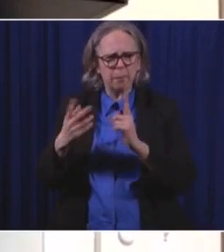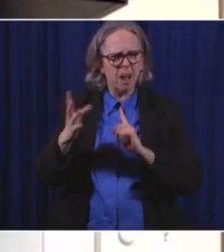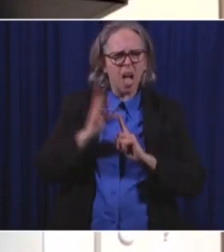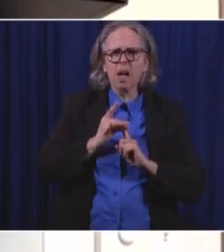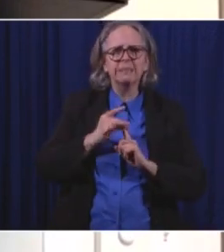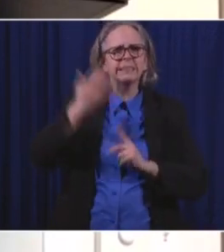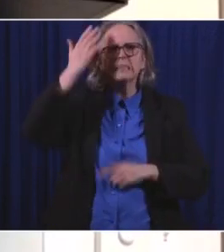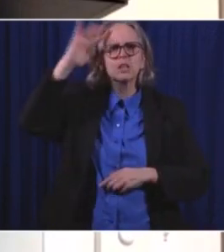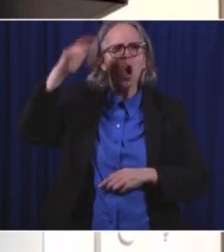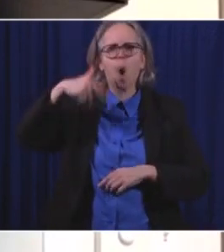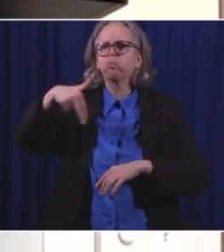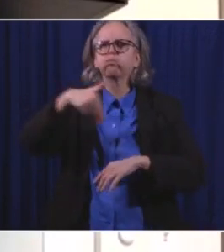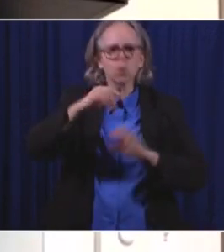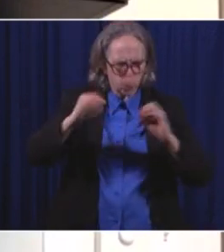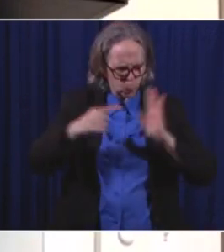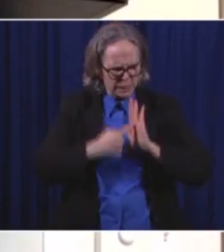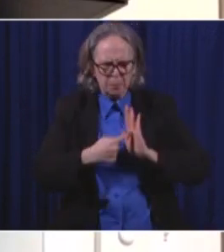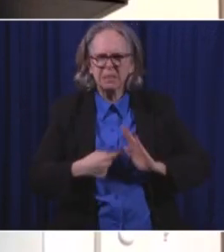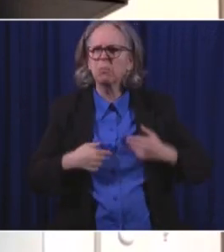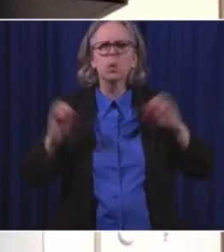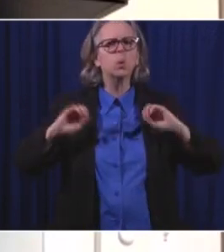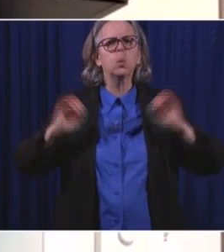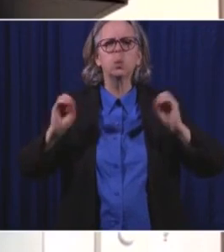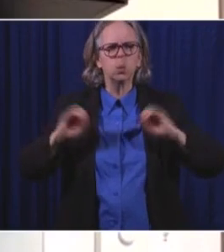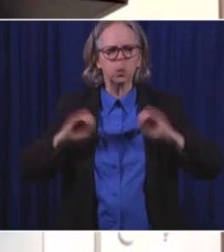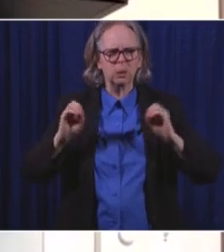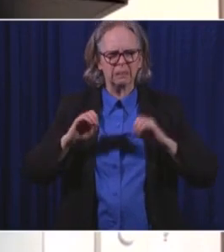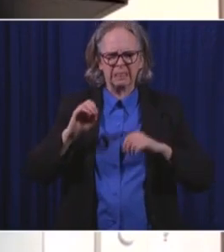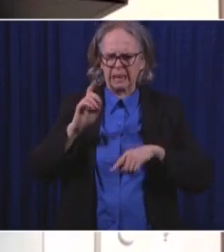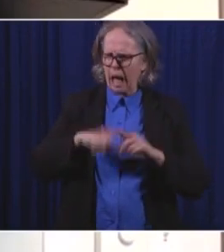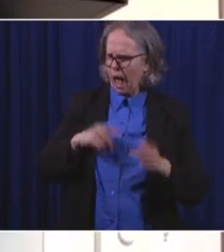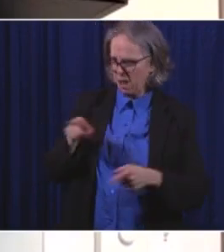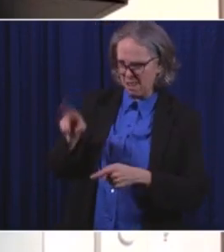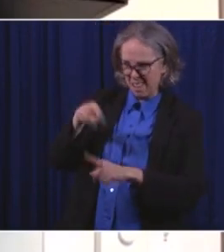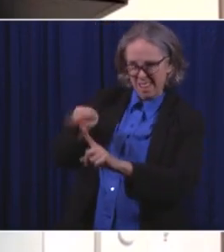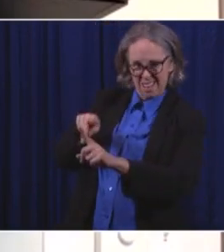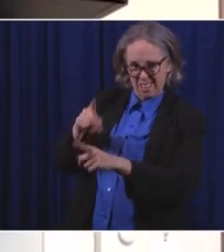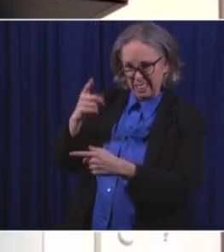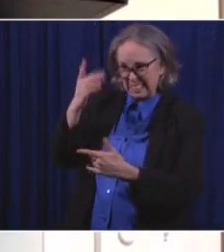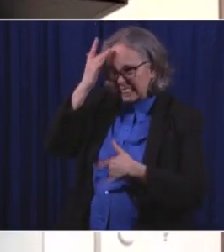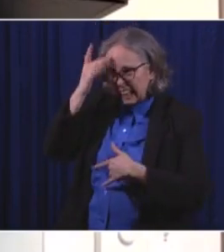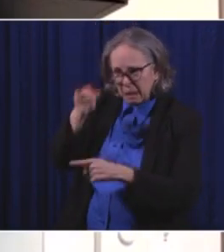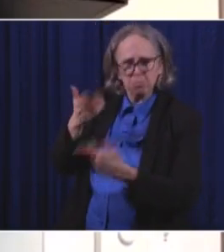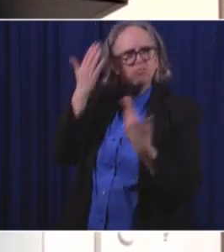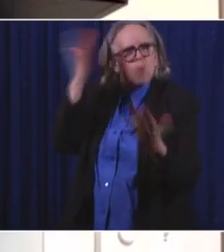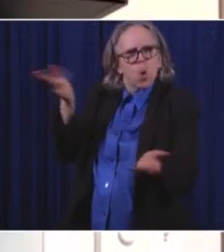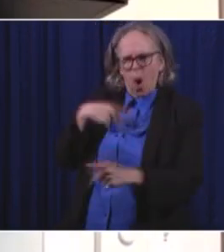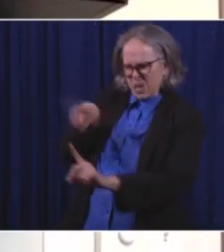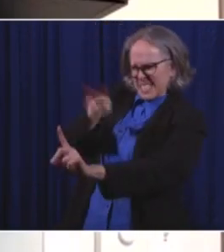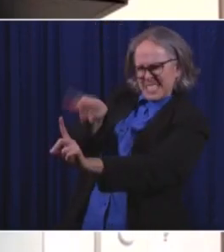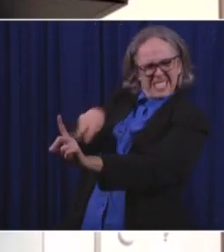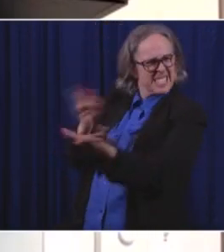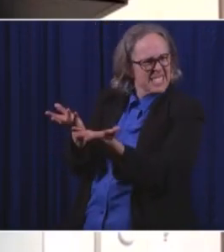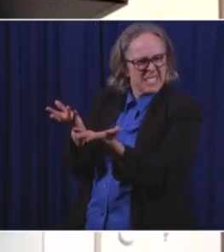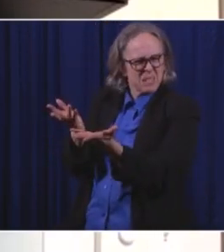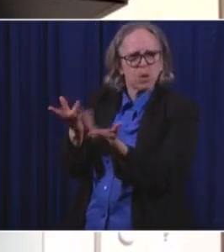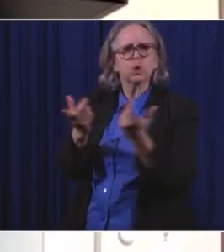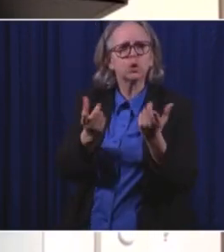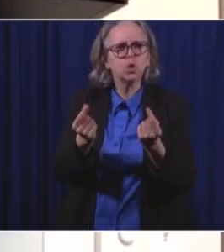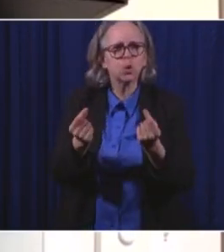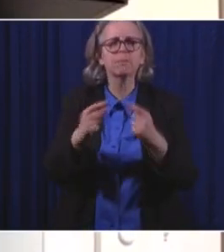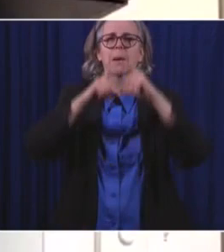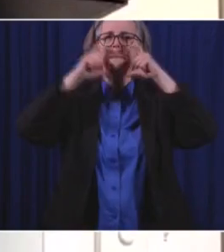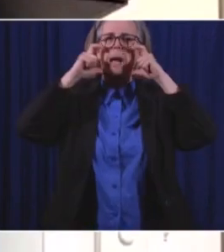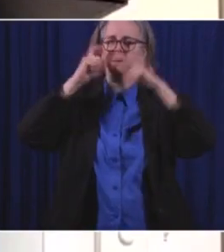consistent mask use will help prevent spread. It's the simplest, most compassionate gesture you can make to